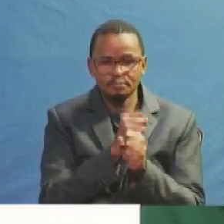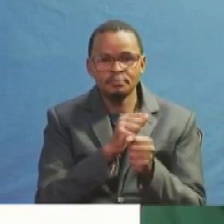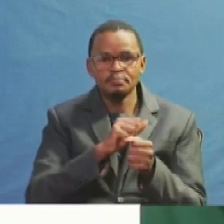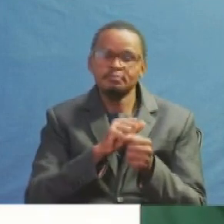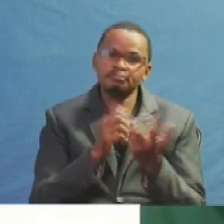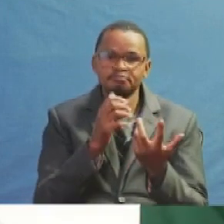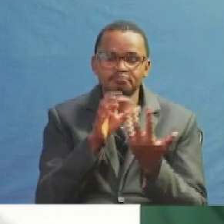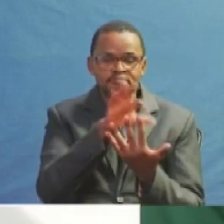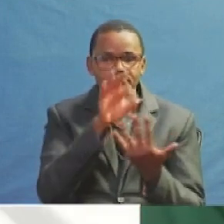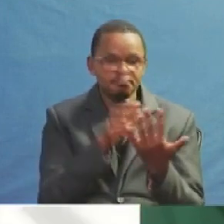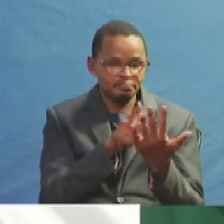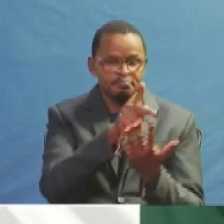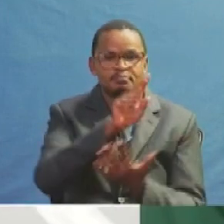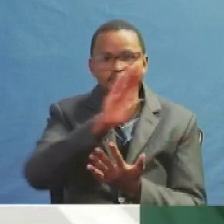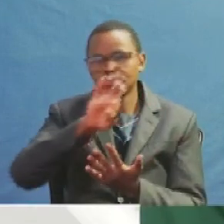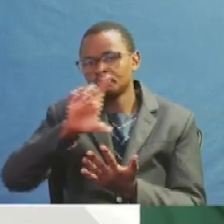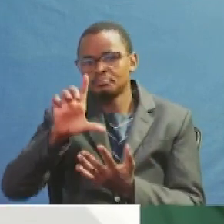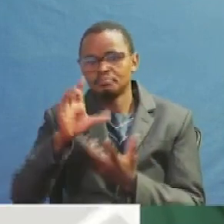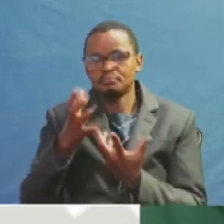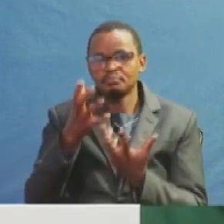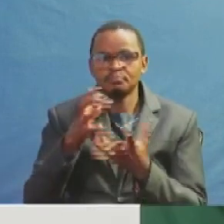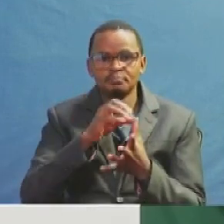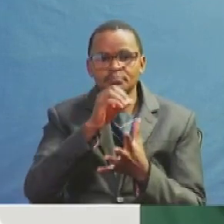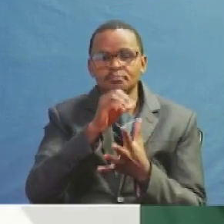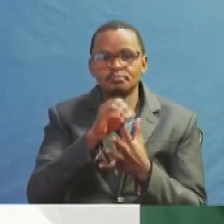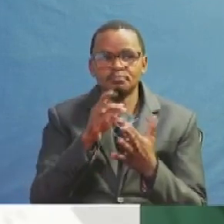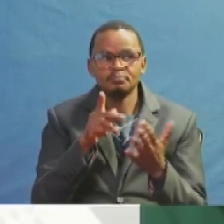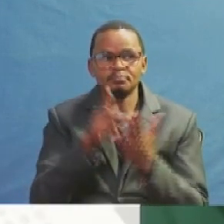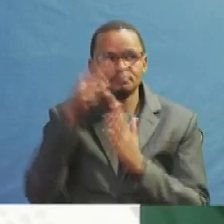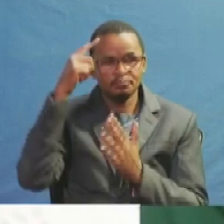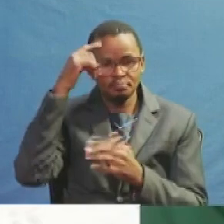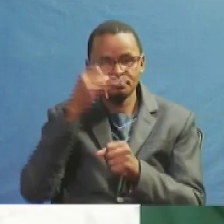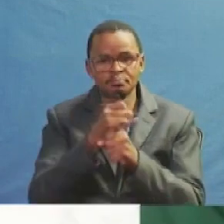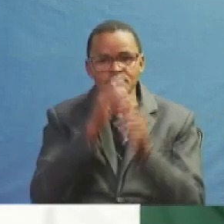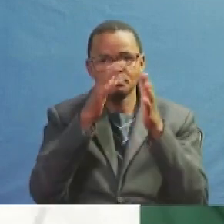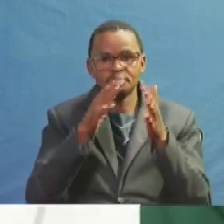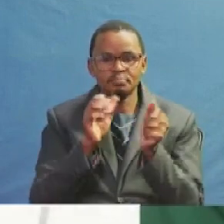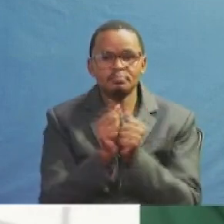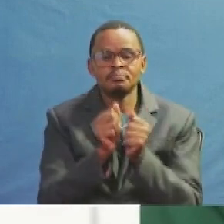choice between paying debt for KEMSA and paying salaries for the workers who are working in those hospitals.